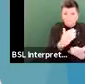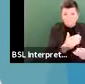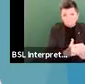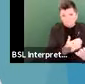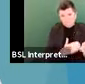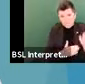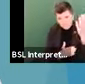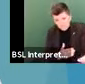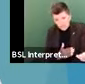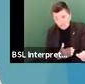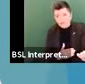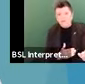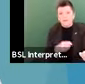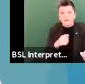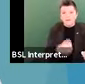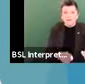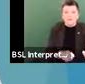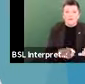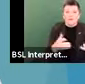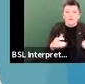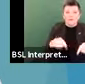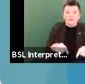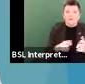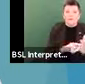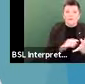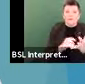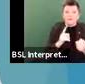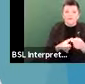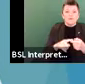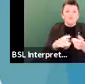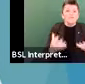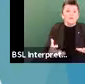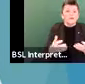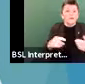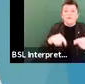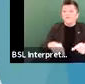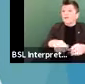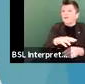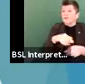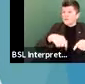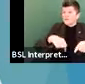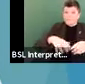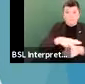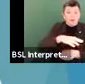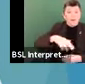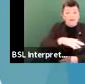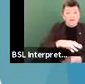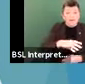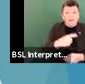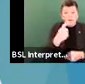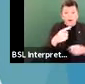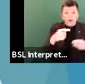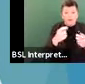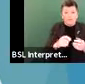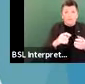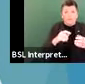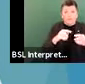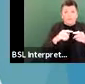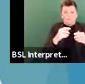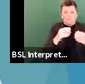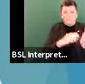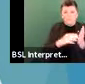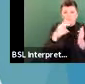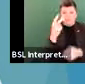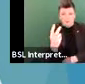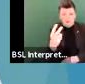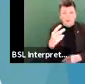yeah, in the LSE today, we are in a place where a square meter is 16,000